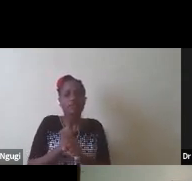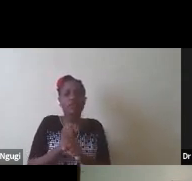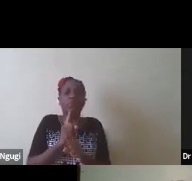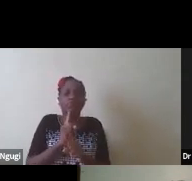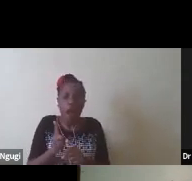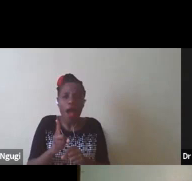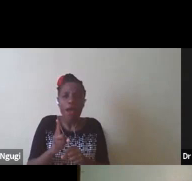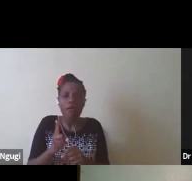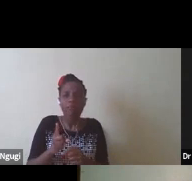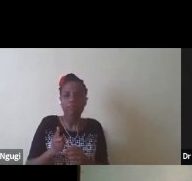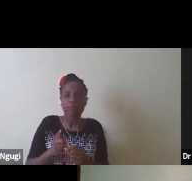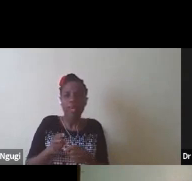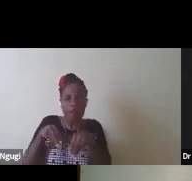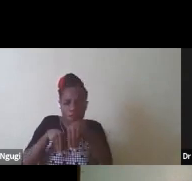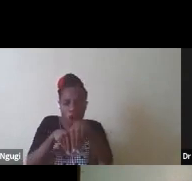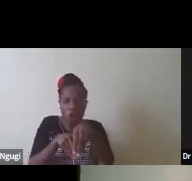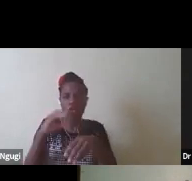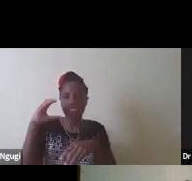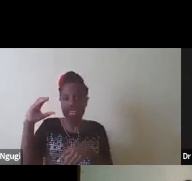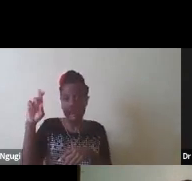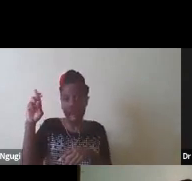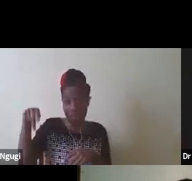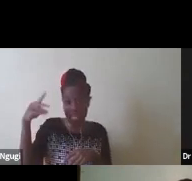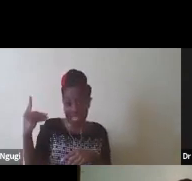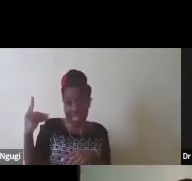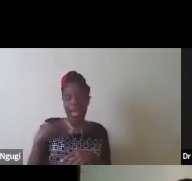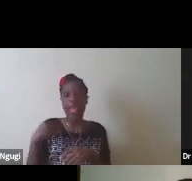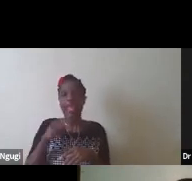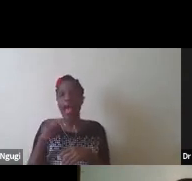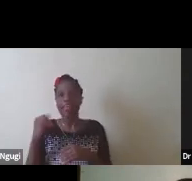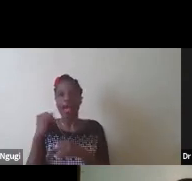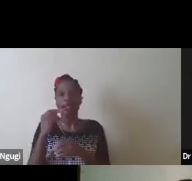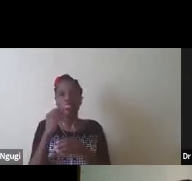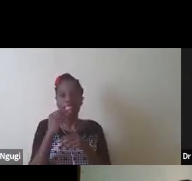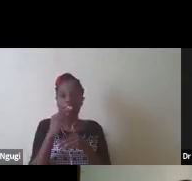line with the CRPD and other international human rights standards?